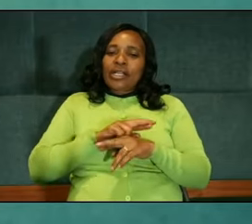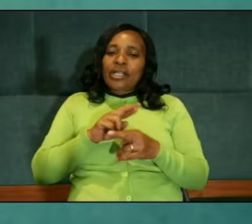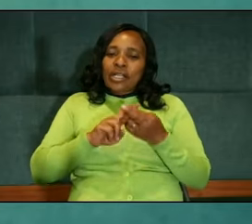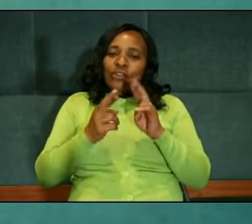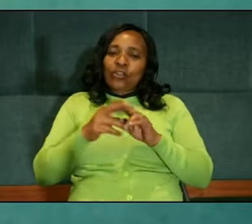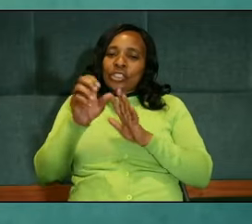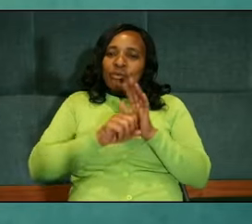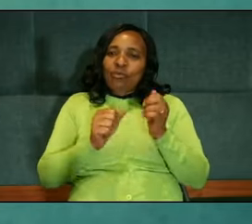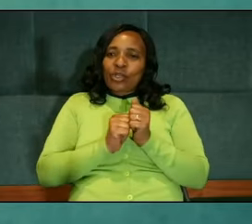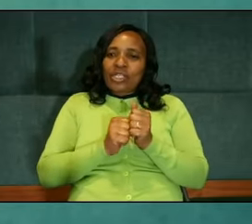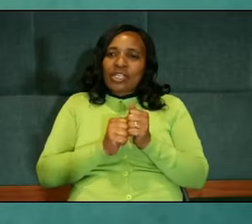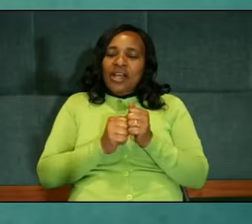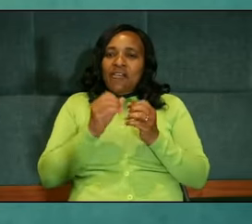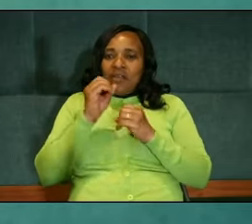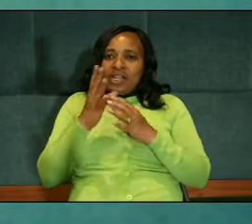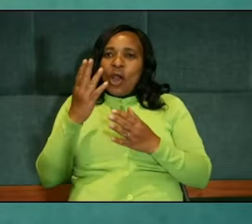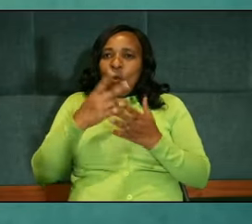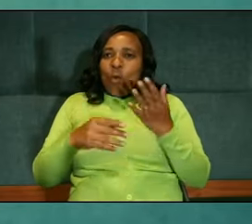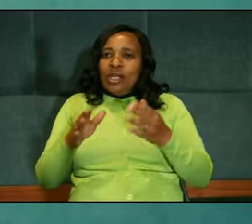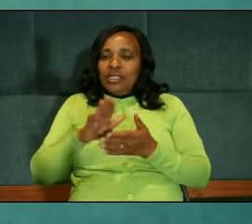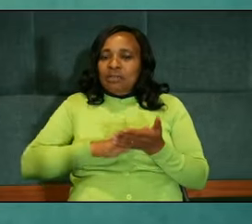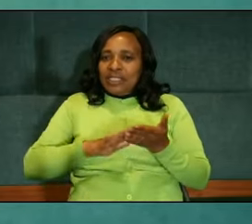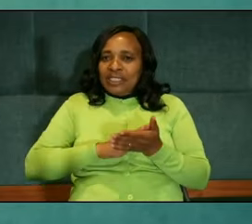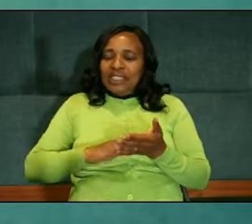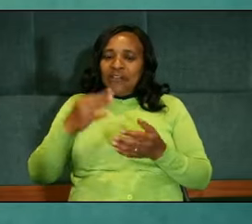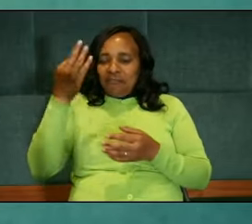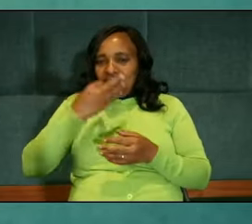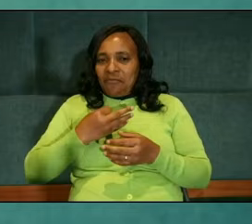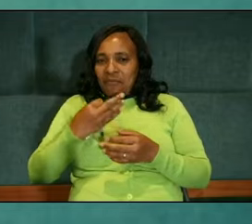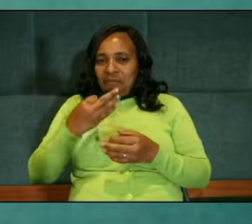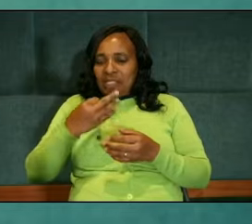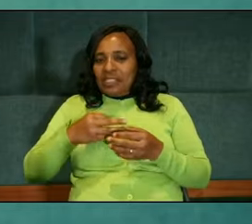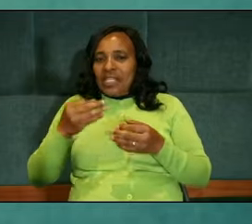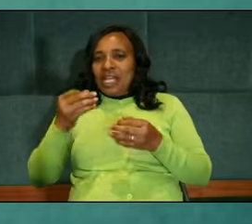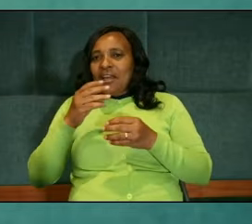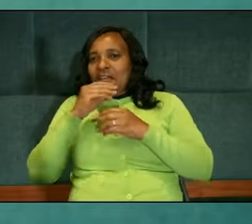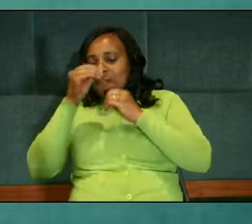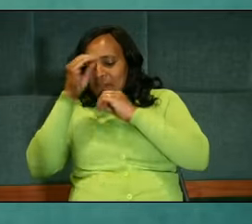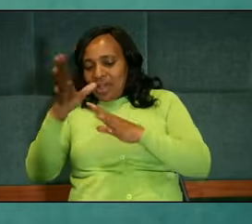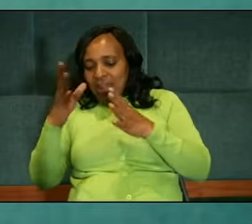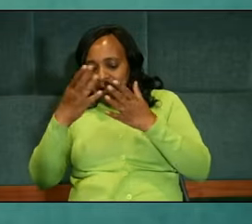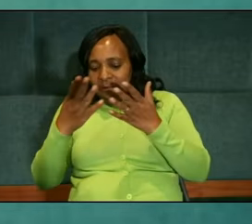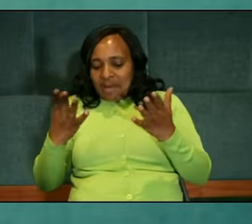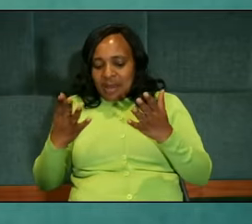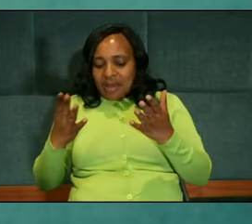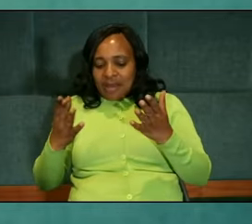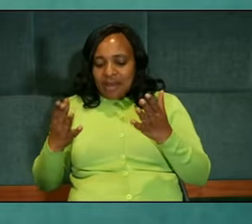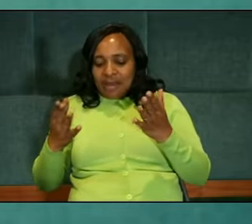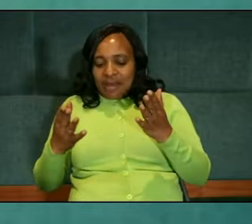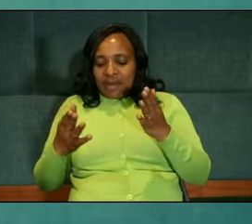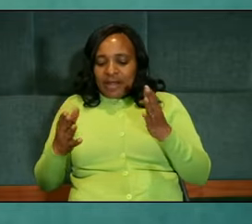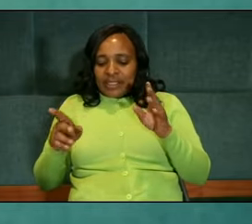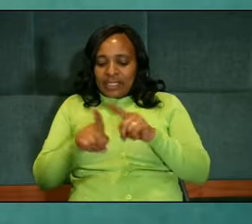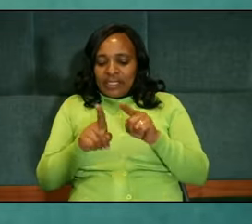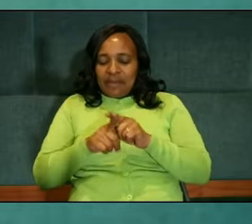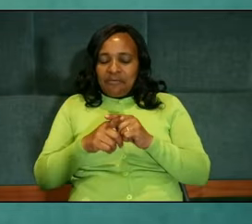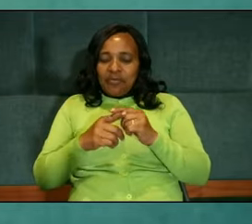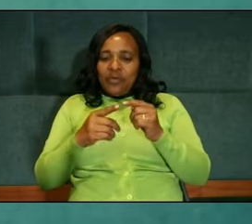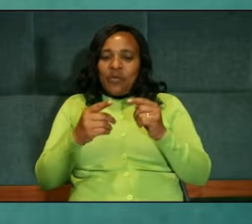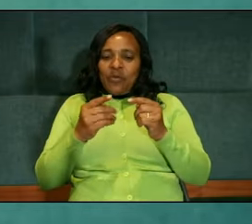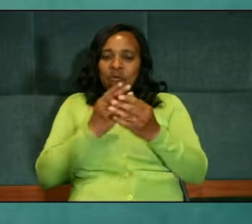But on what basis is my father having a certain beef with my friend? You see